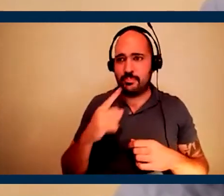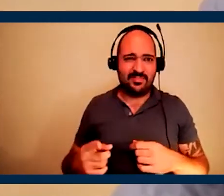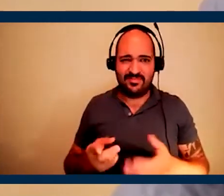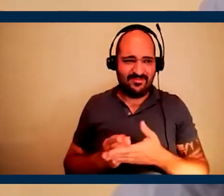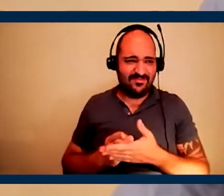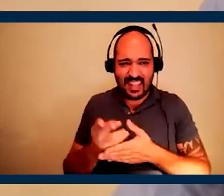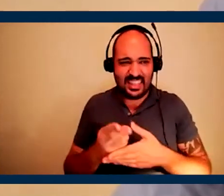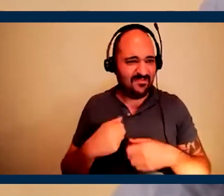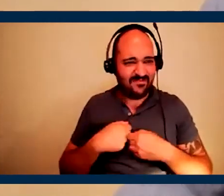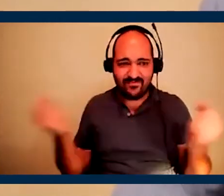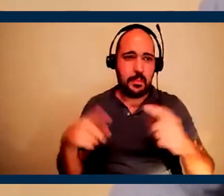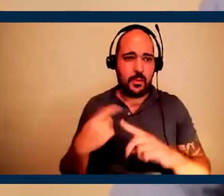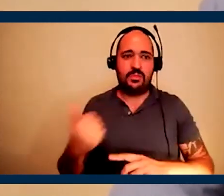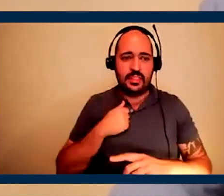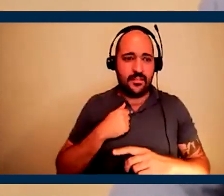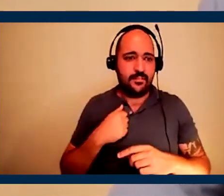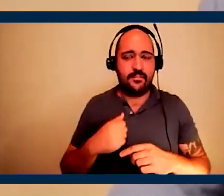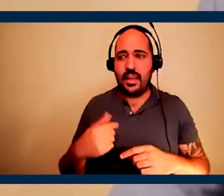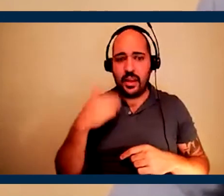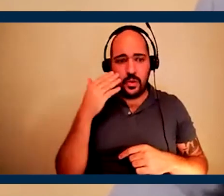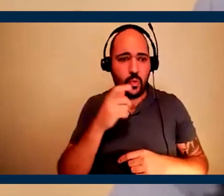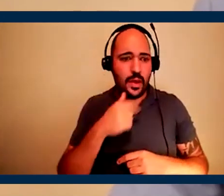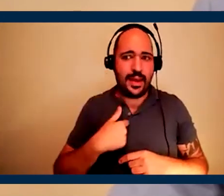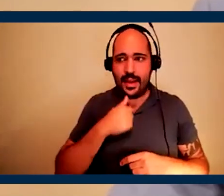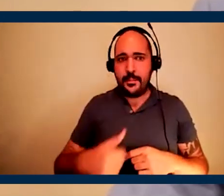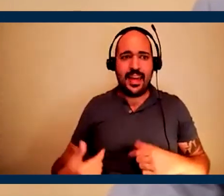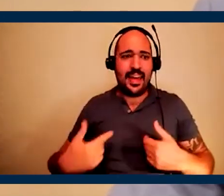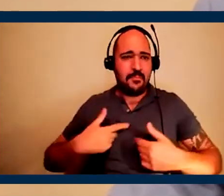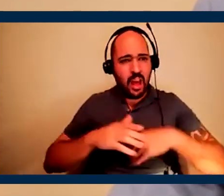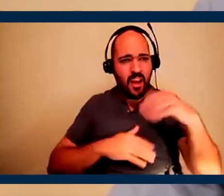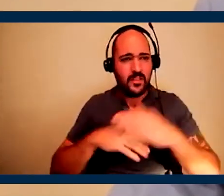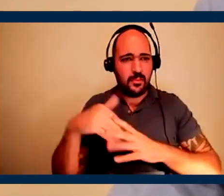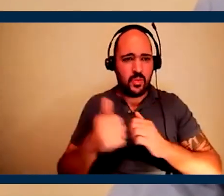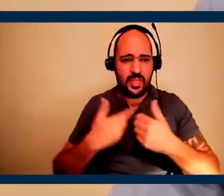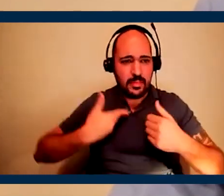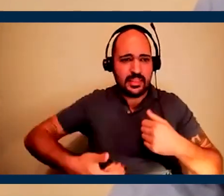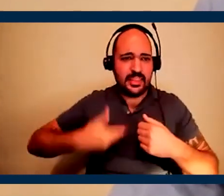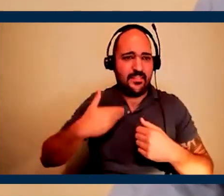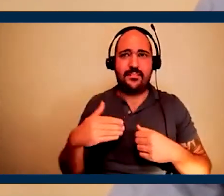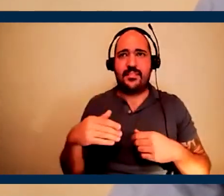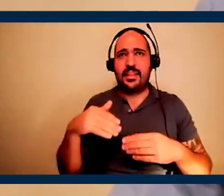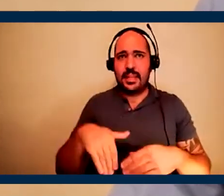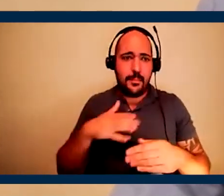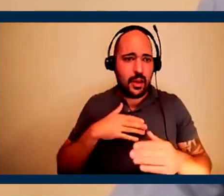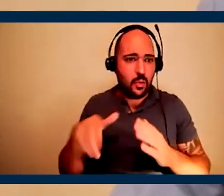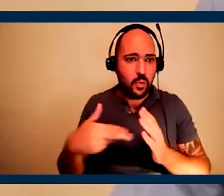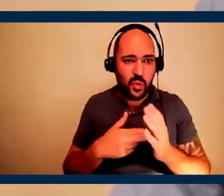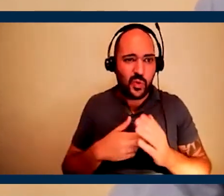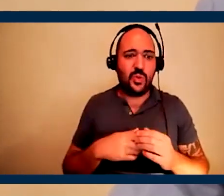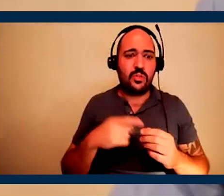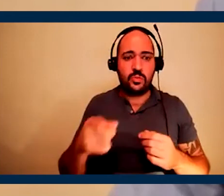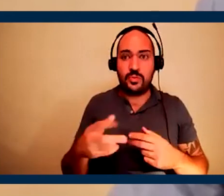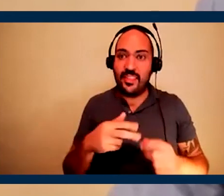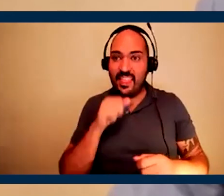matter. You know, I know how I am. I'm very comfortable in knowing who I am in this role. It's either love or